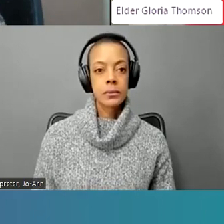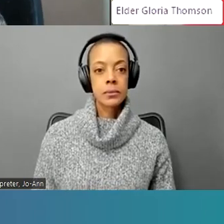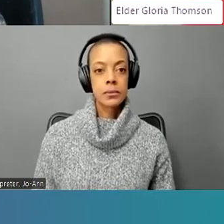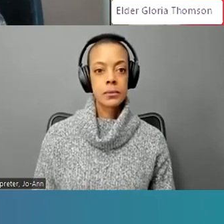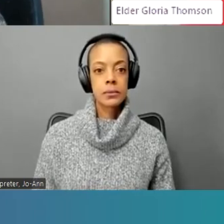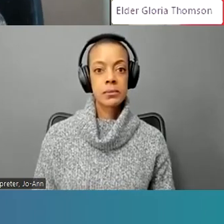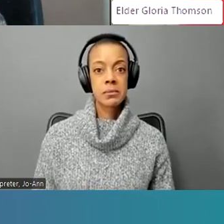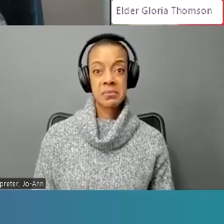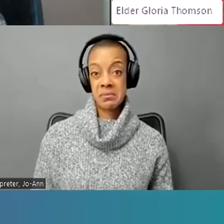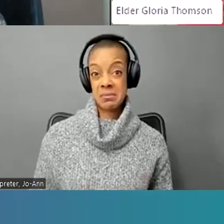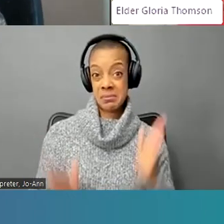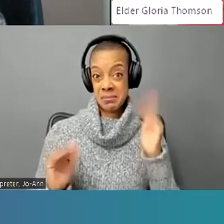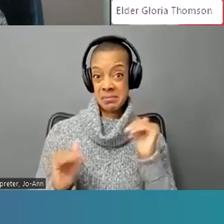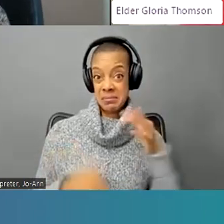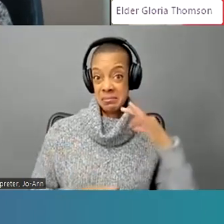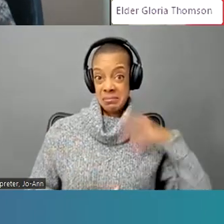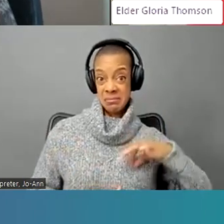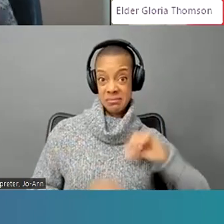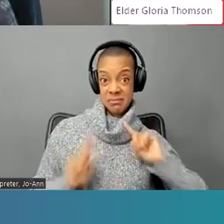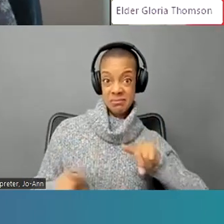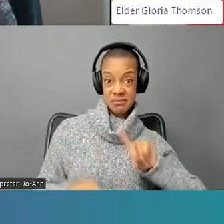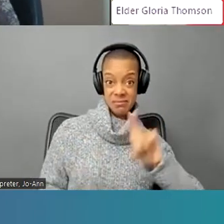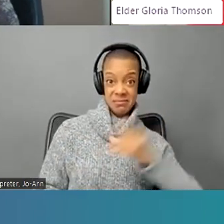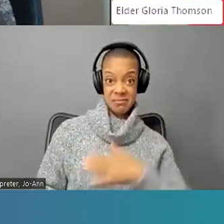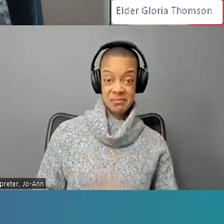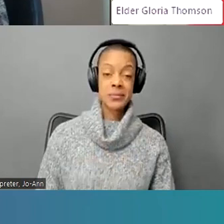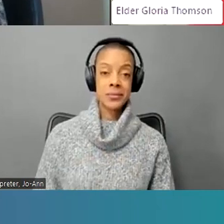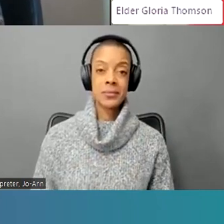I hope that's helpful. Thank you. Oh, yes.